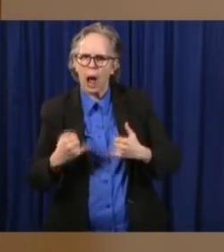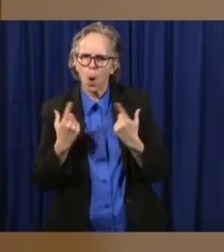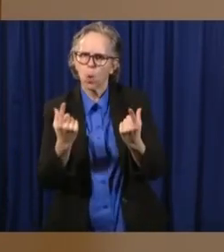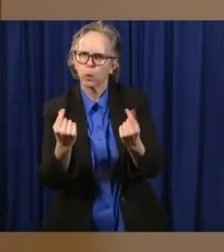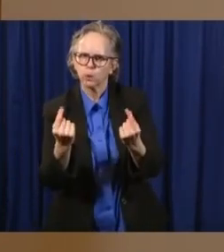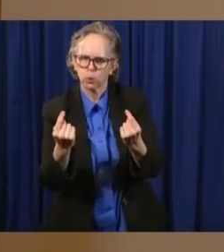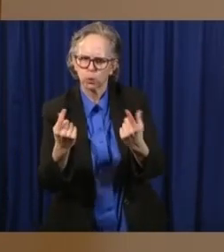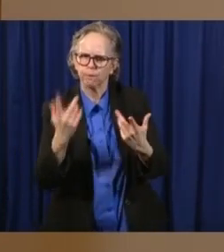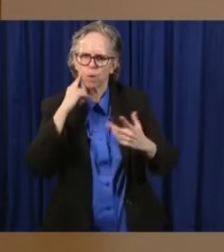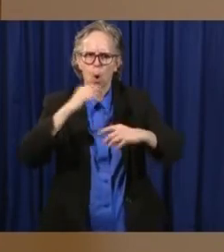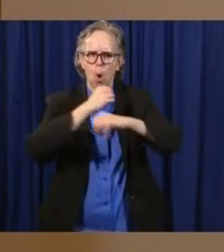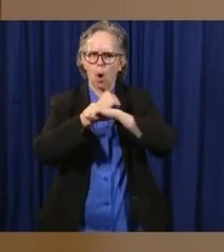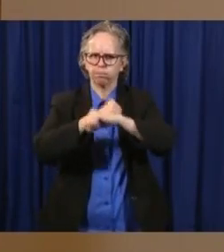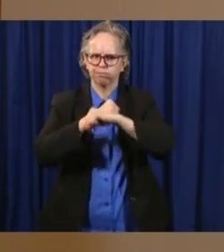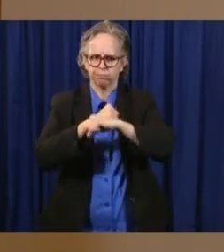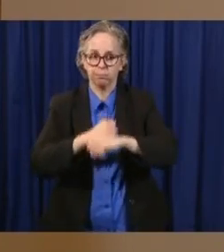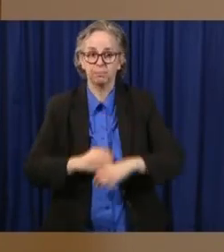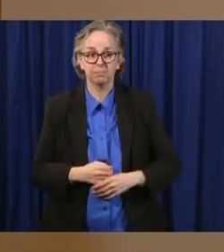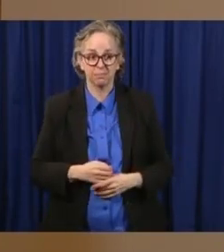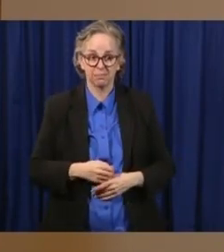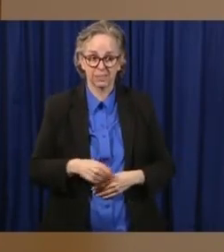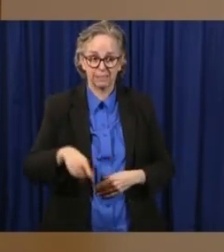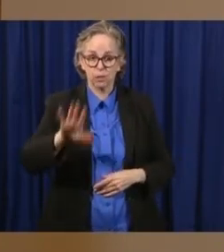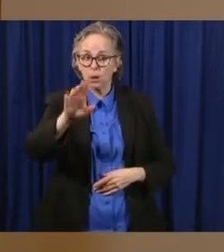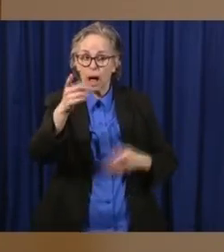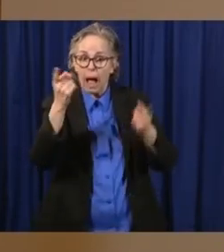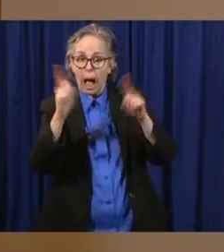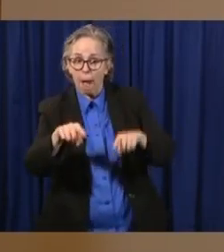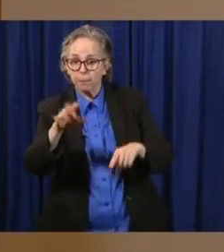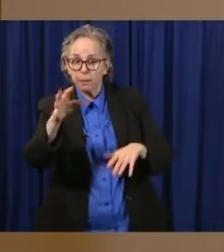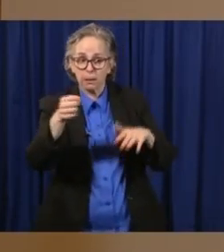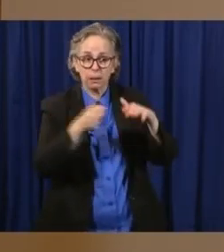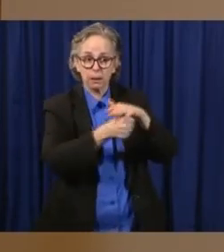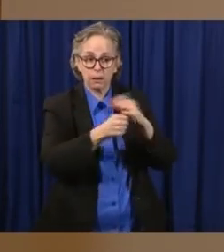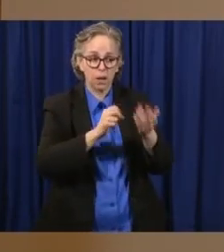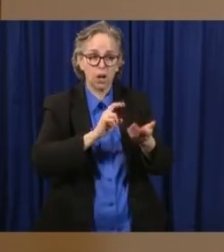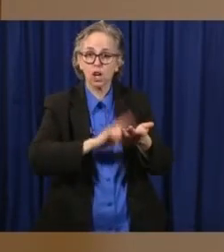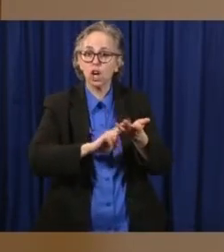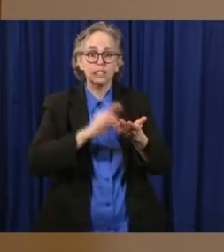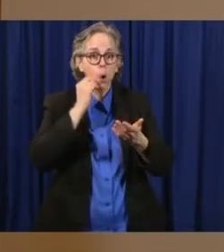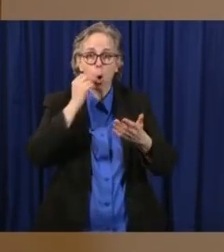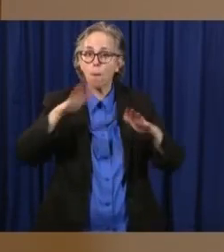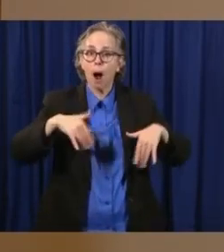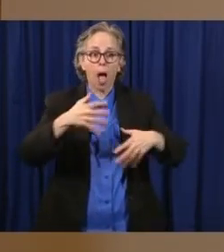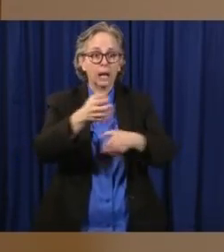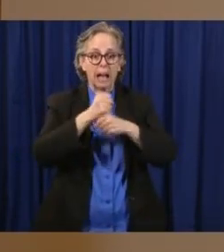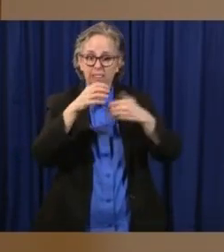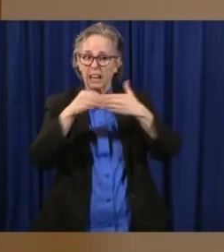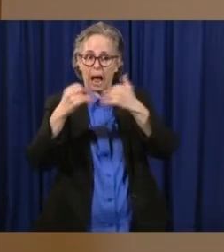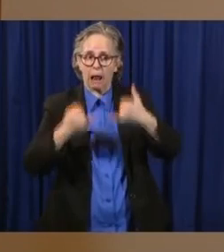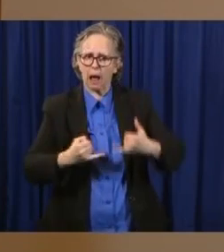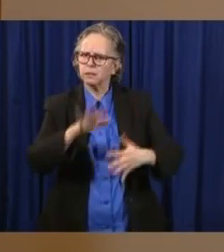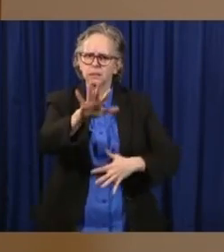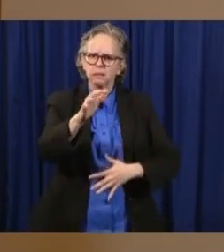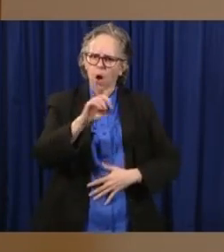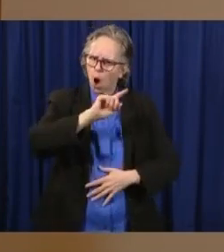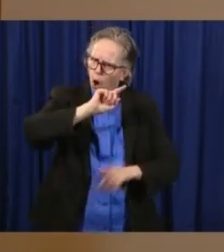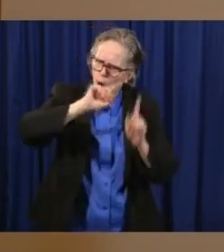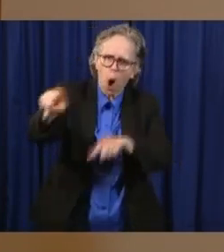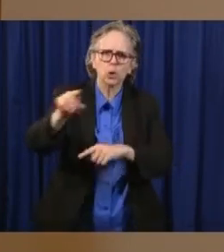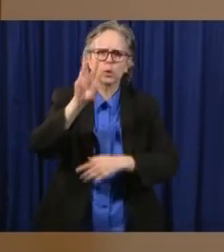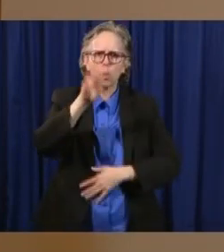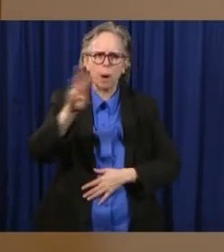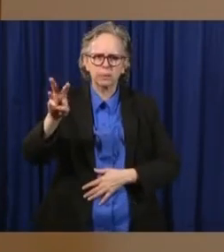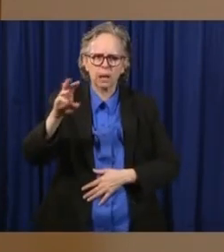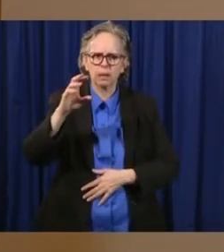home that is not tied into these guidelines, go on our website, talk to the Nursing Home Association. That